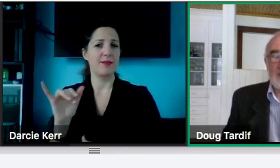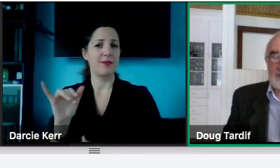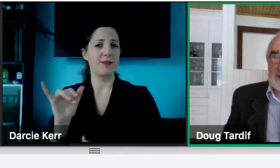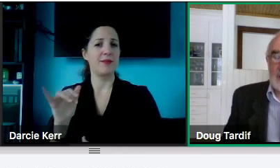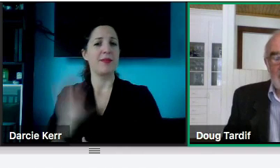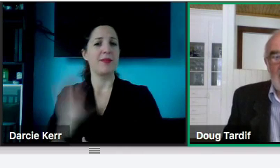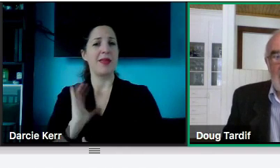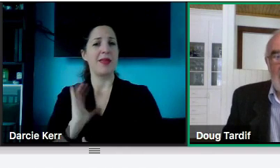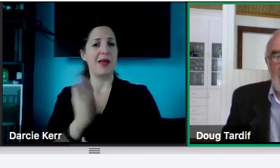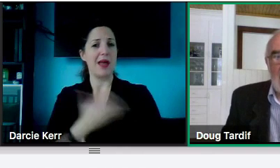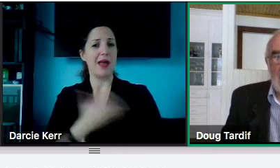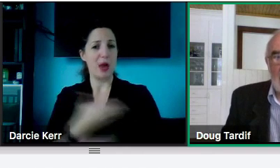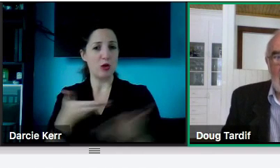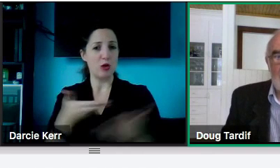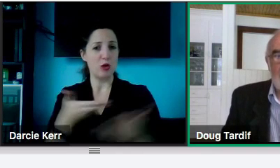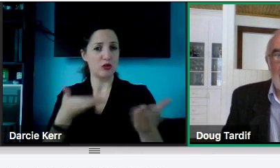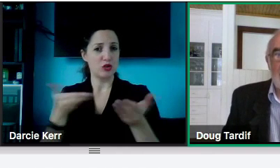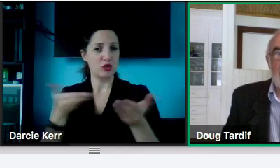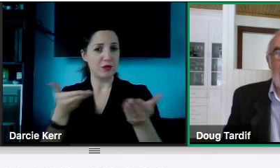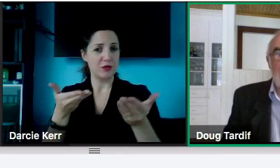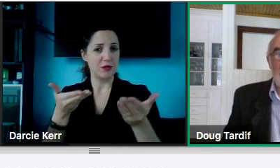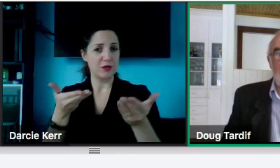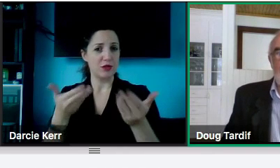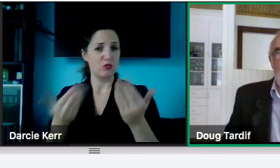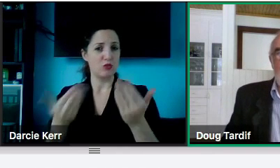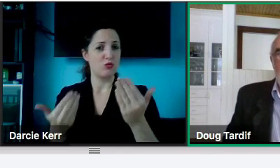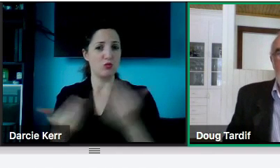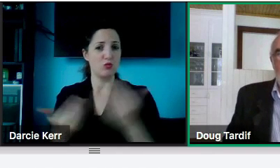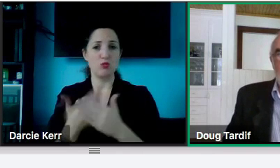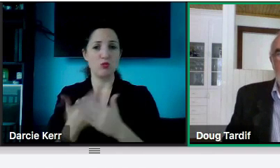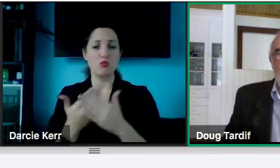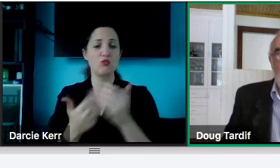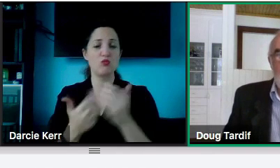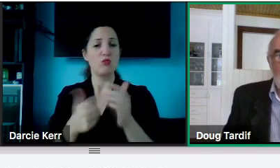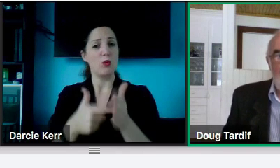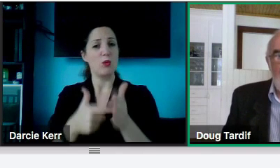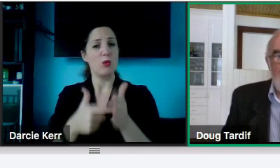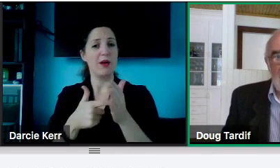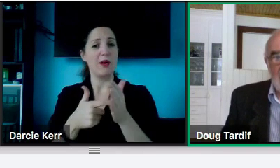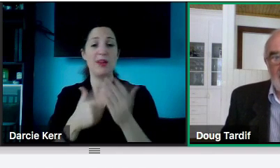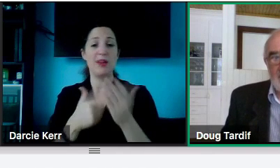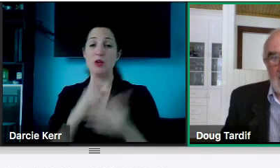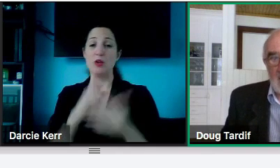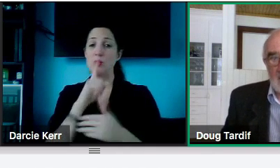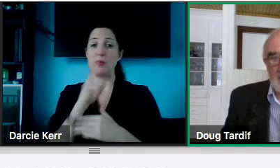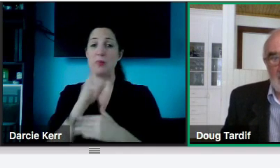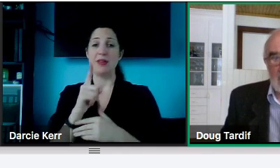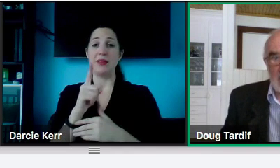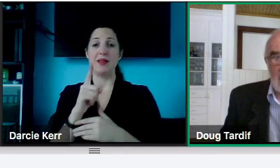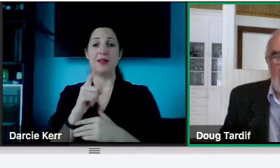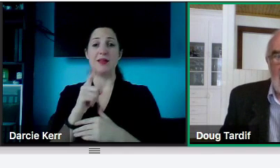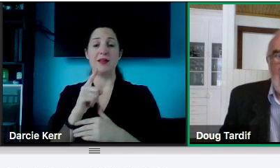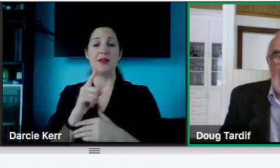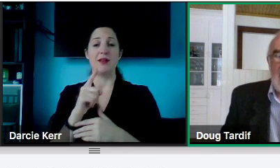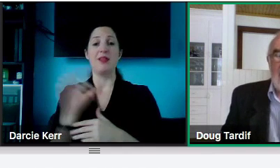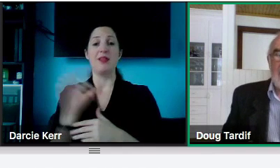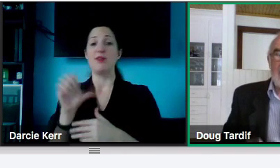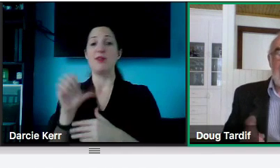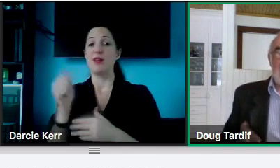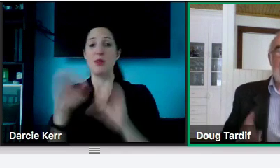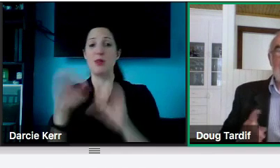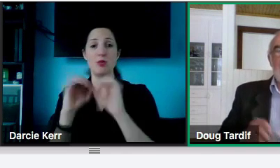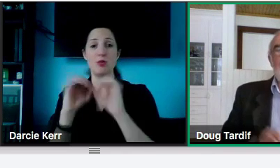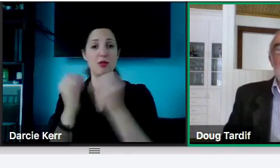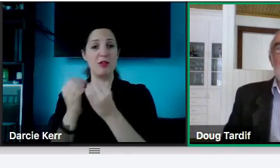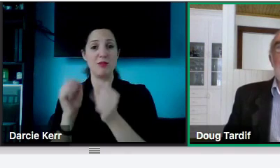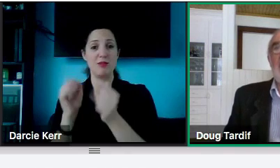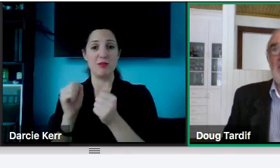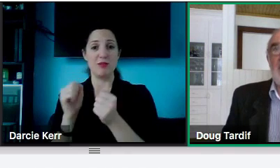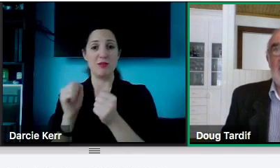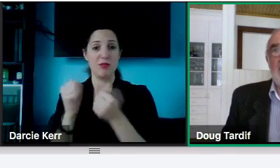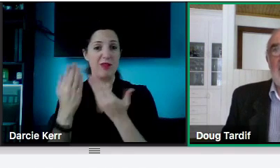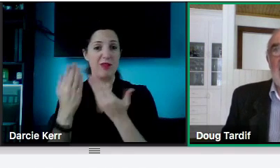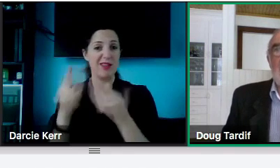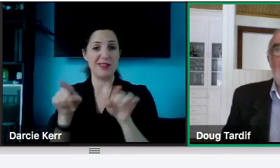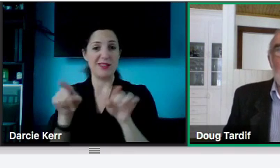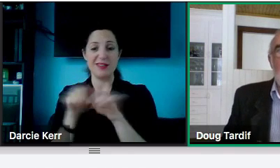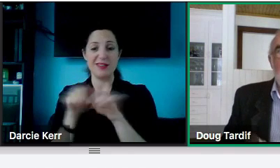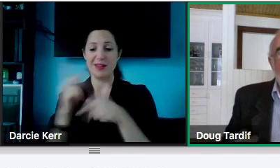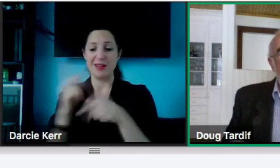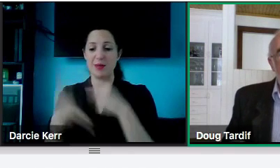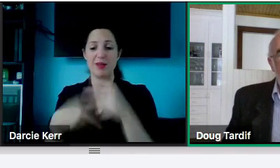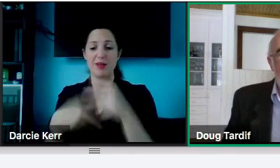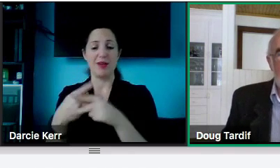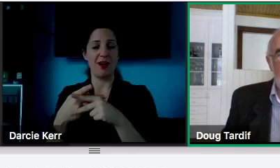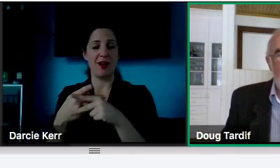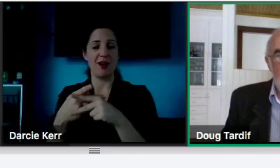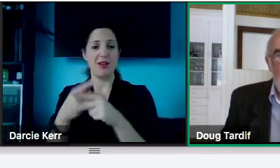required. It's still state-of-the-art. We're still the leaders in the field of providing this kind of learning. And the thing that's good for us is that